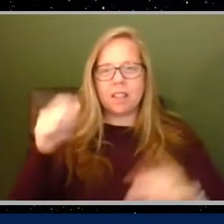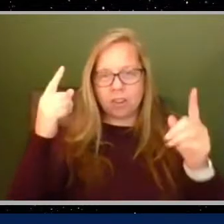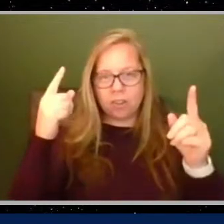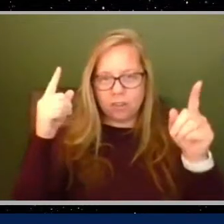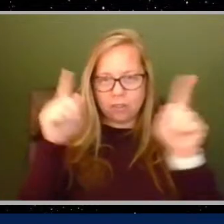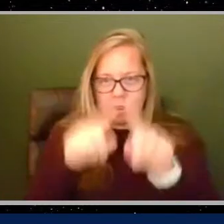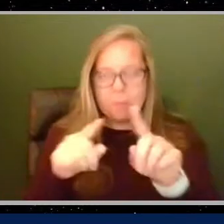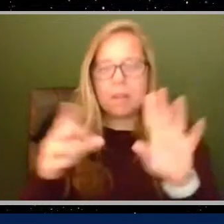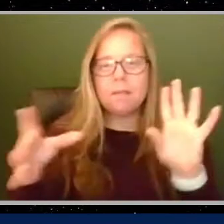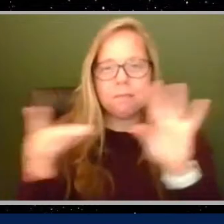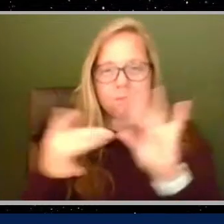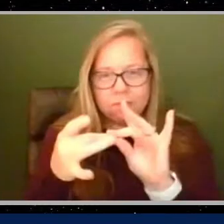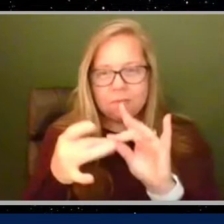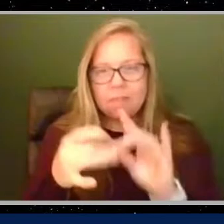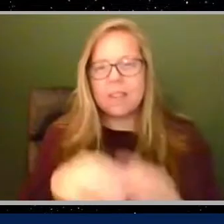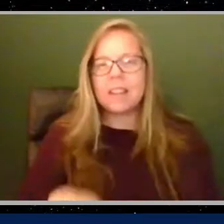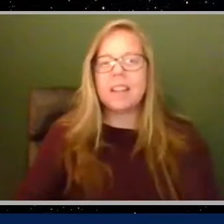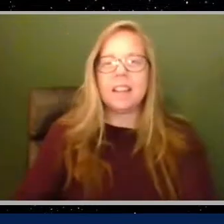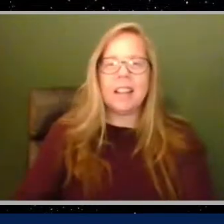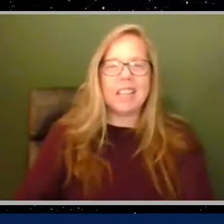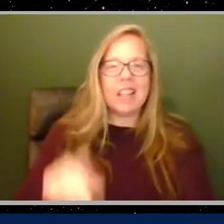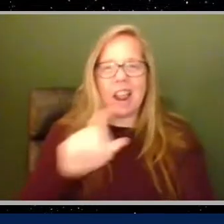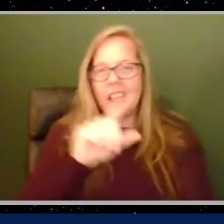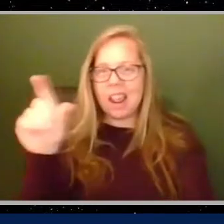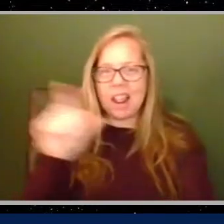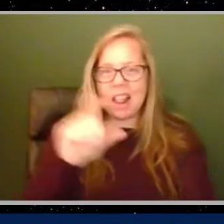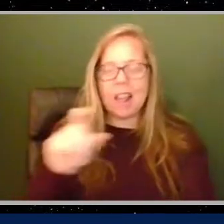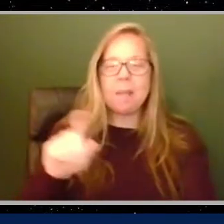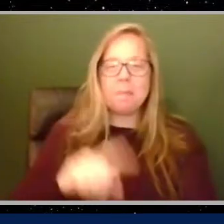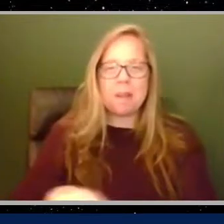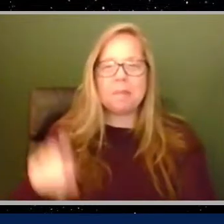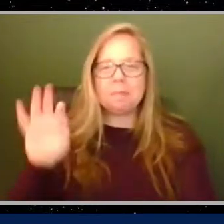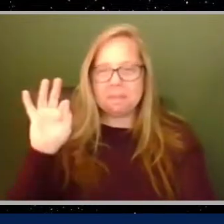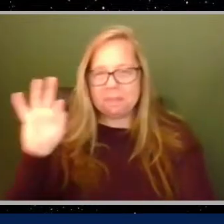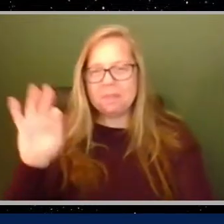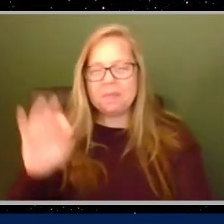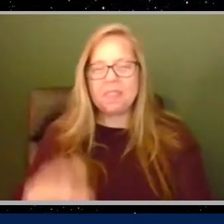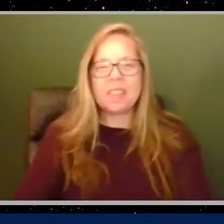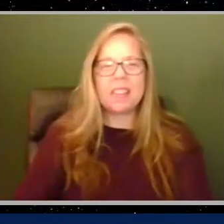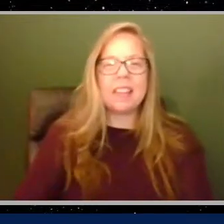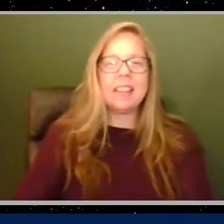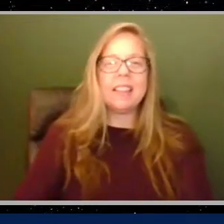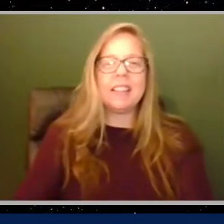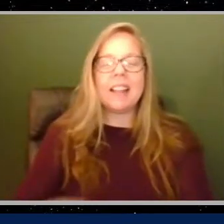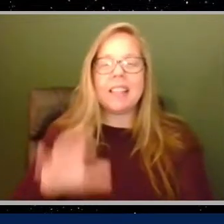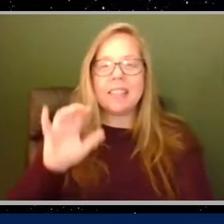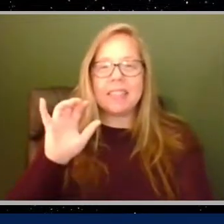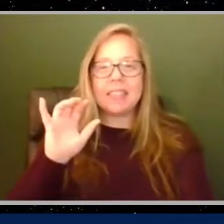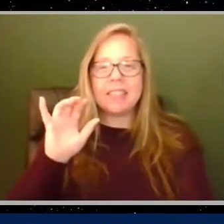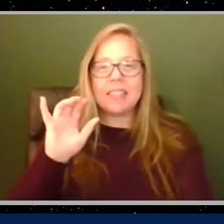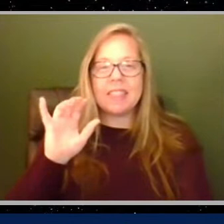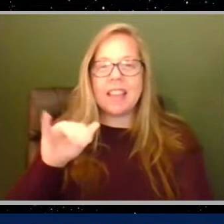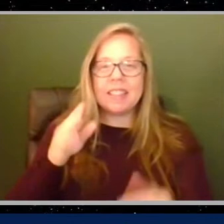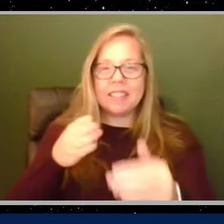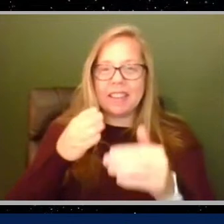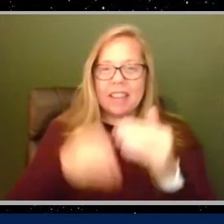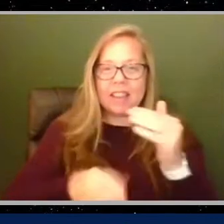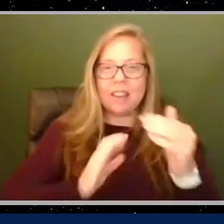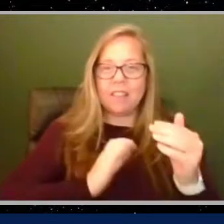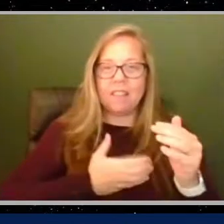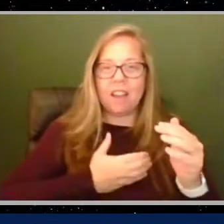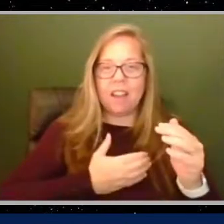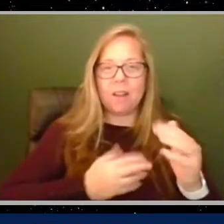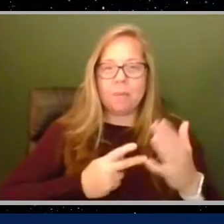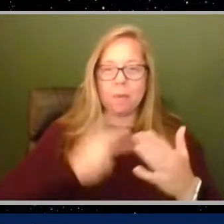without actually reading it off the screen over here. But that's fine. I try to get it right every time. But that is, again, going to be the end of the show. Dina